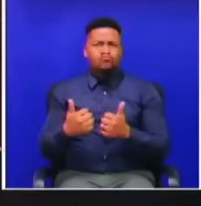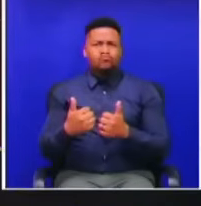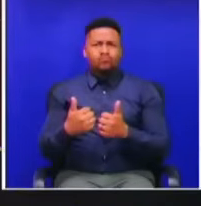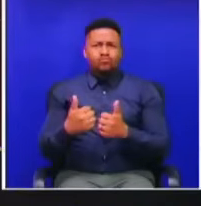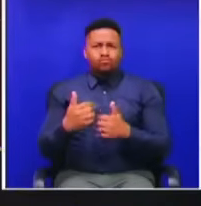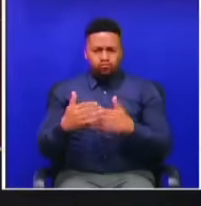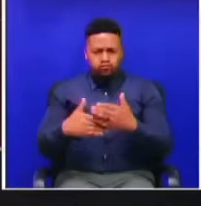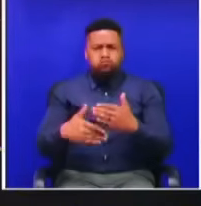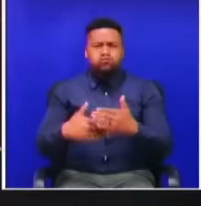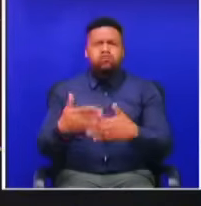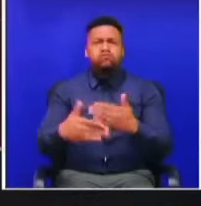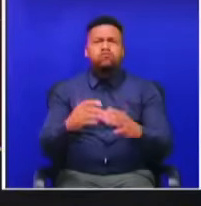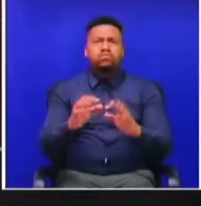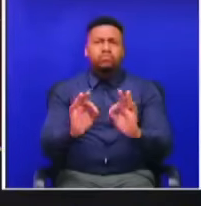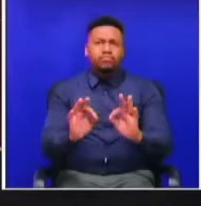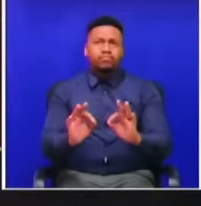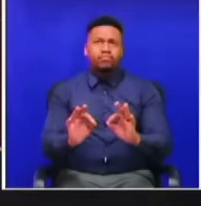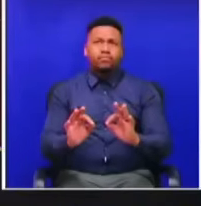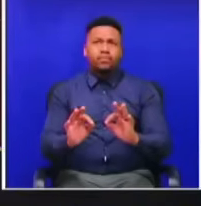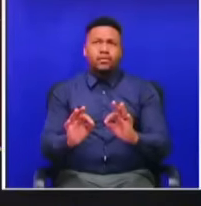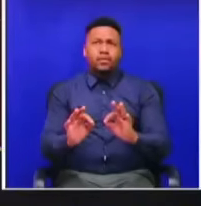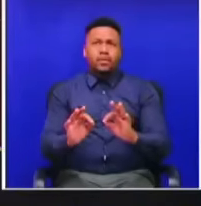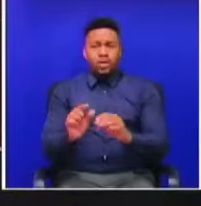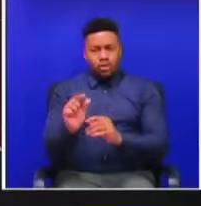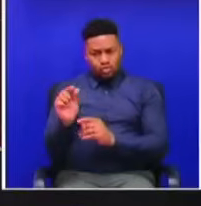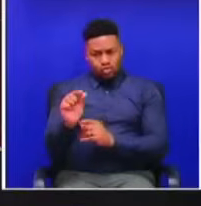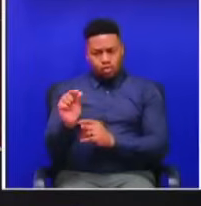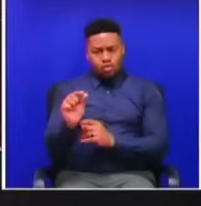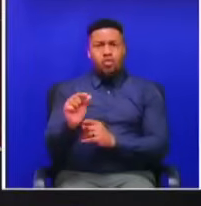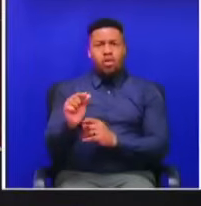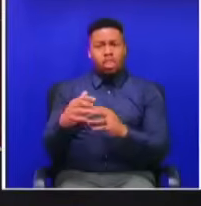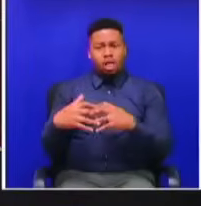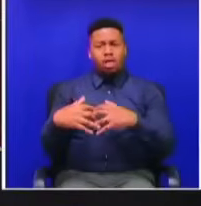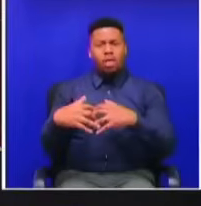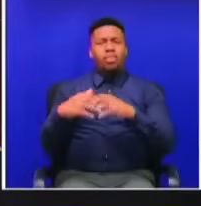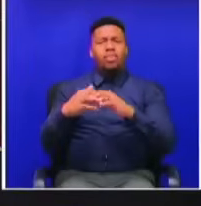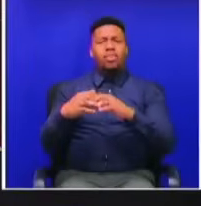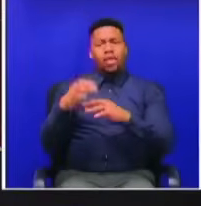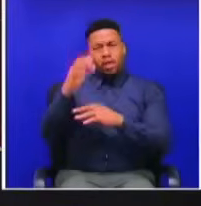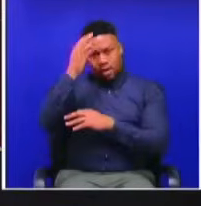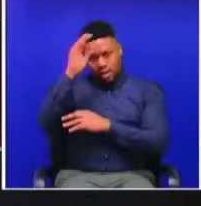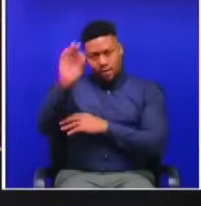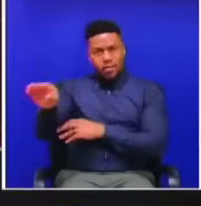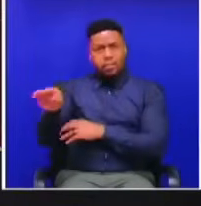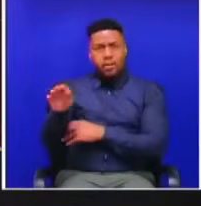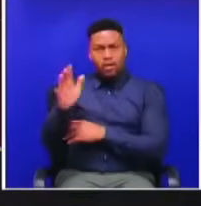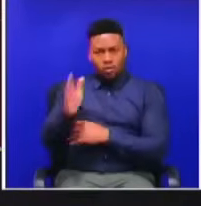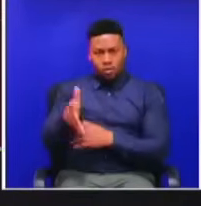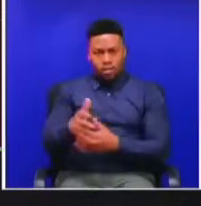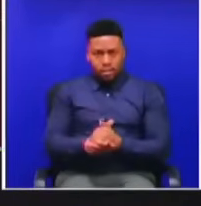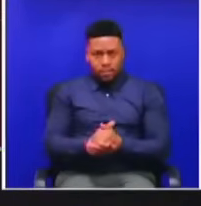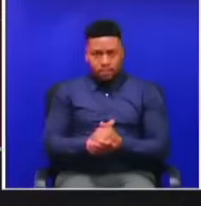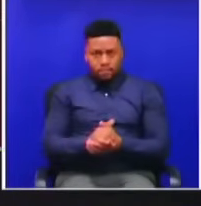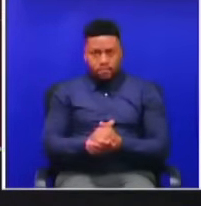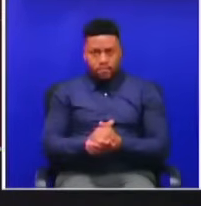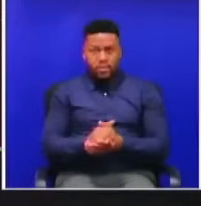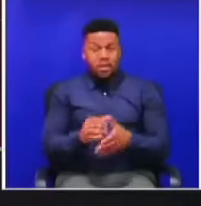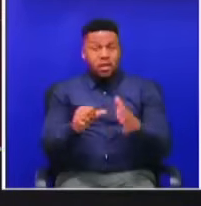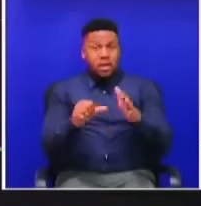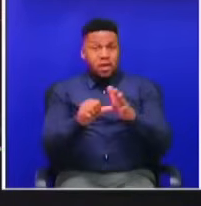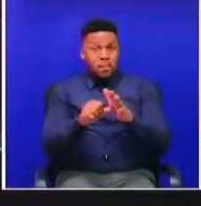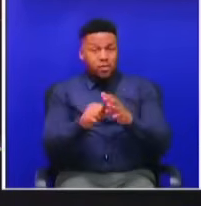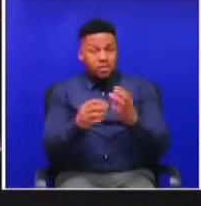emerge as a state bank. Of course, the key question is going to be capitalization, and if